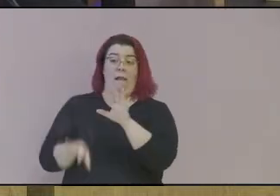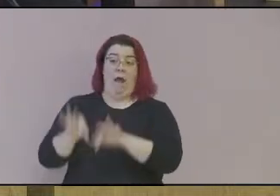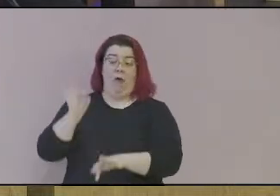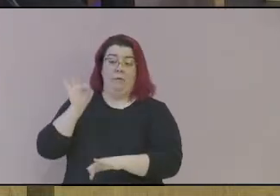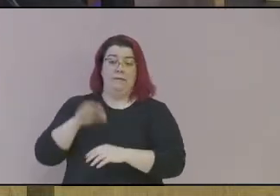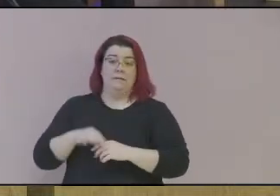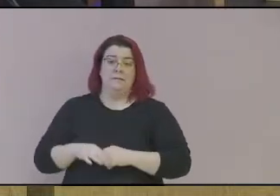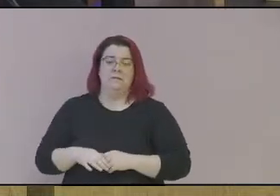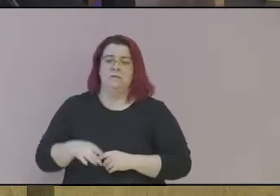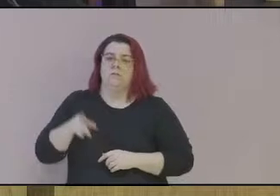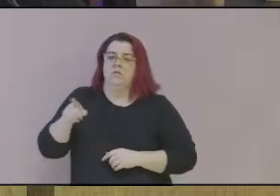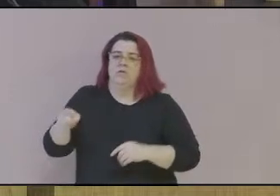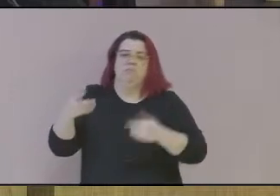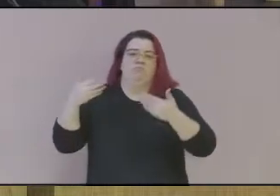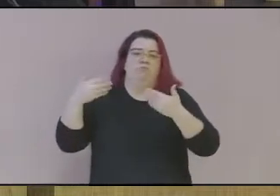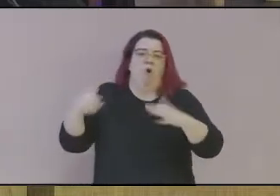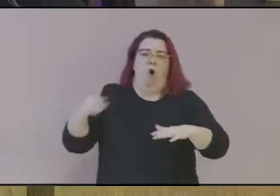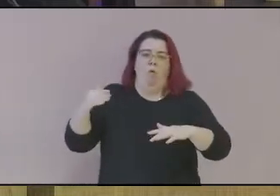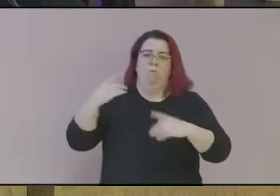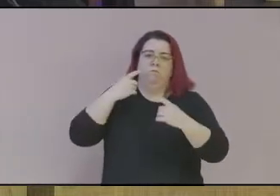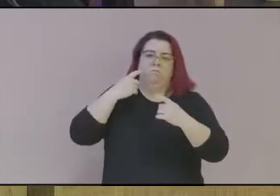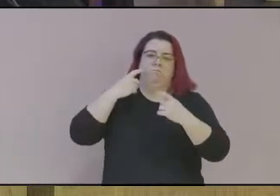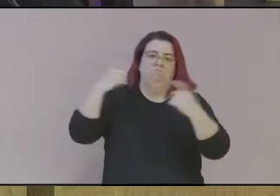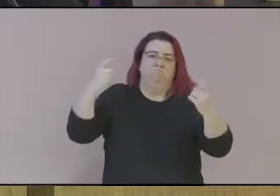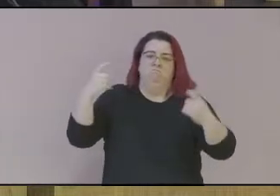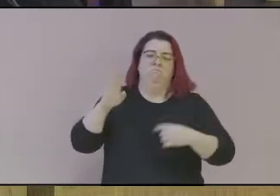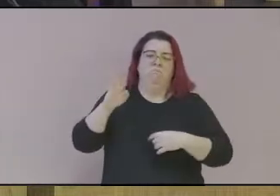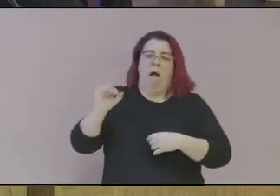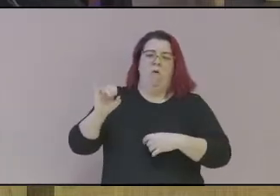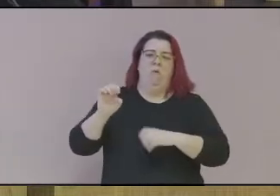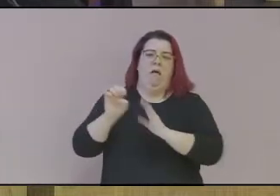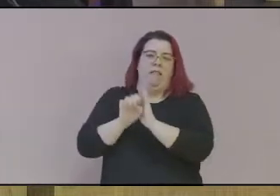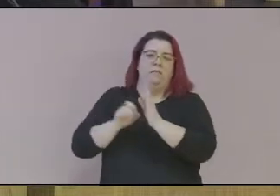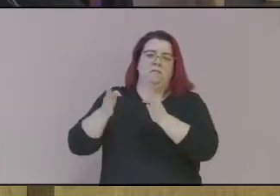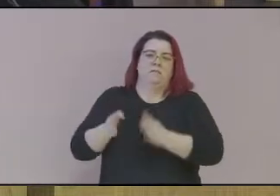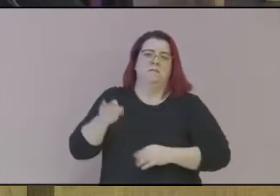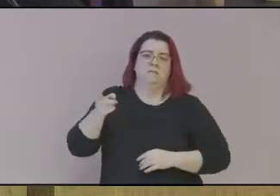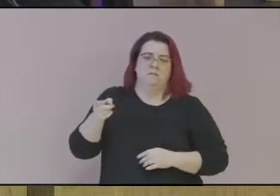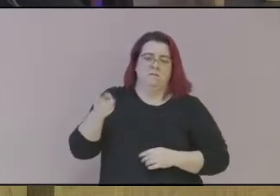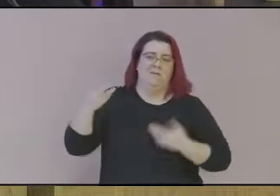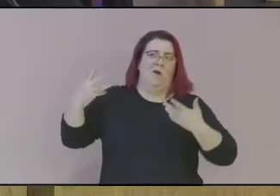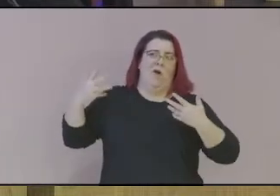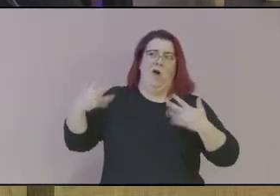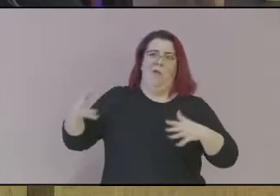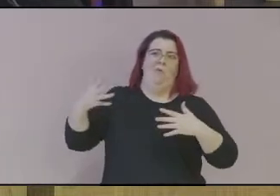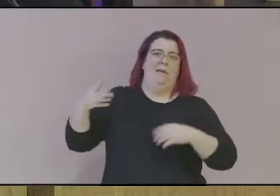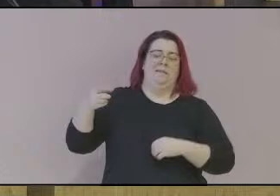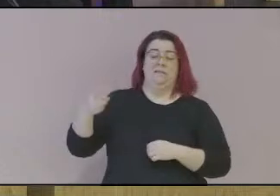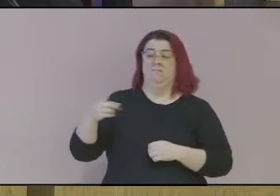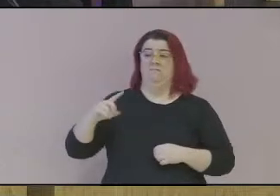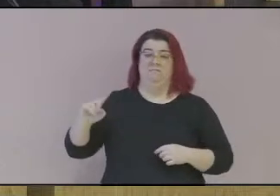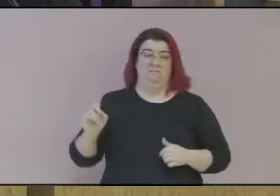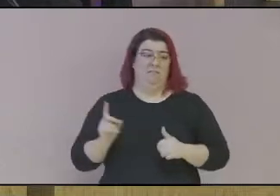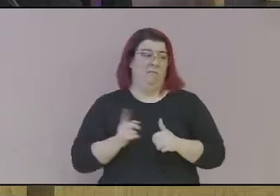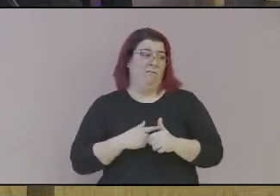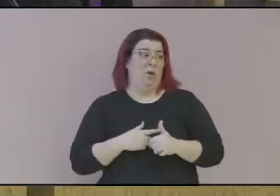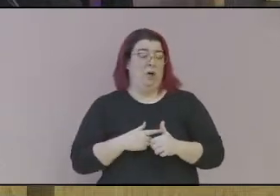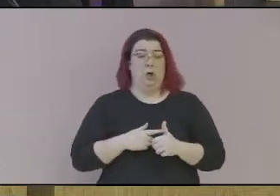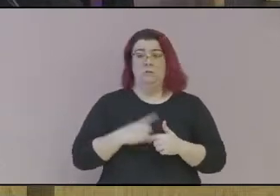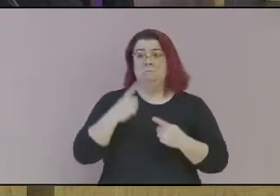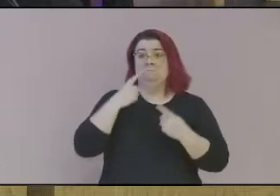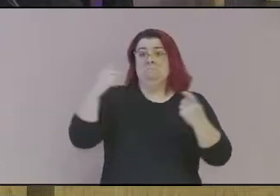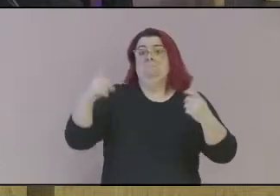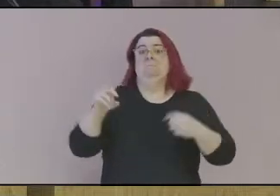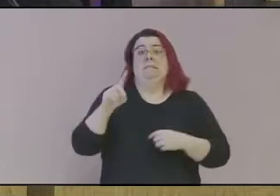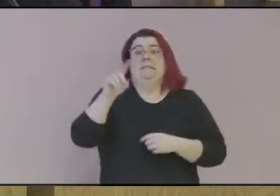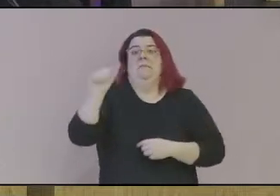time already a very well-known bioethicist, one of the first sort of disability bioethicists. There are many of them